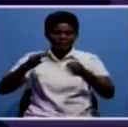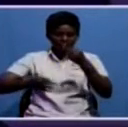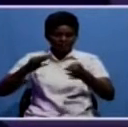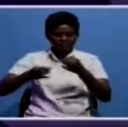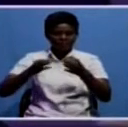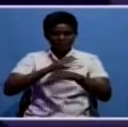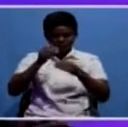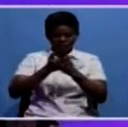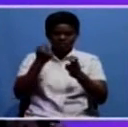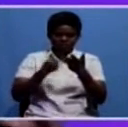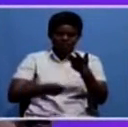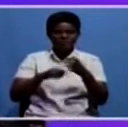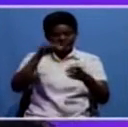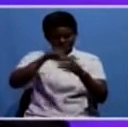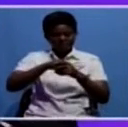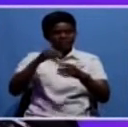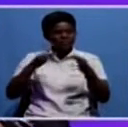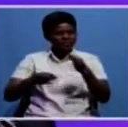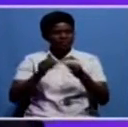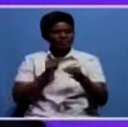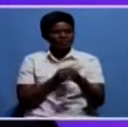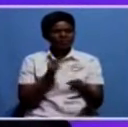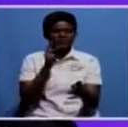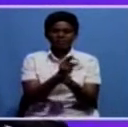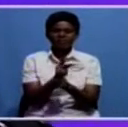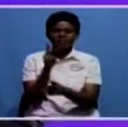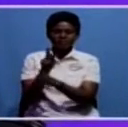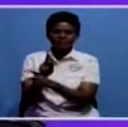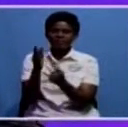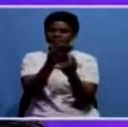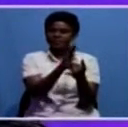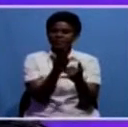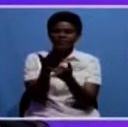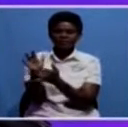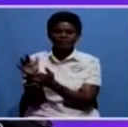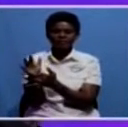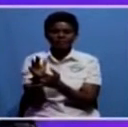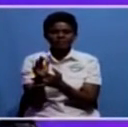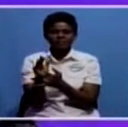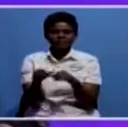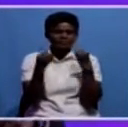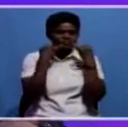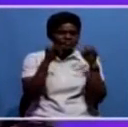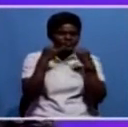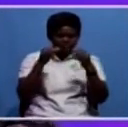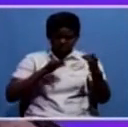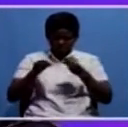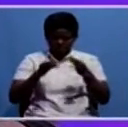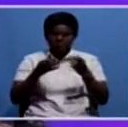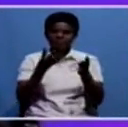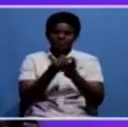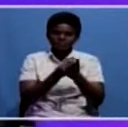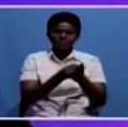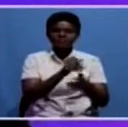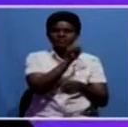then those are actually in court. But if we just keep sharing intelligence about there's no explanation, but money moved from A